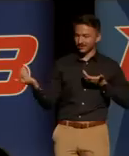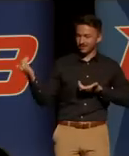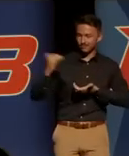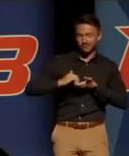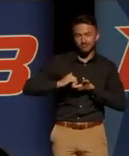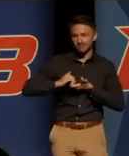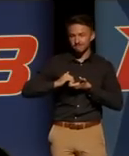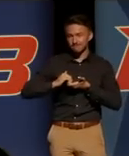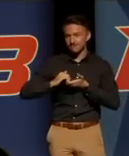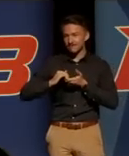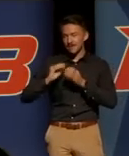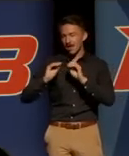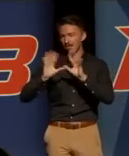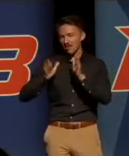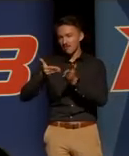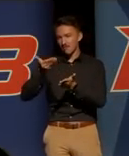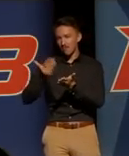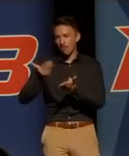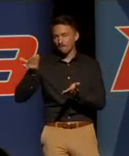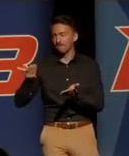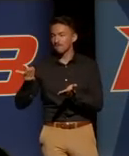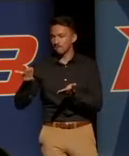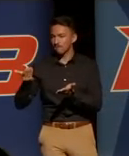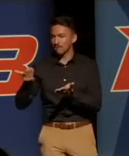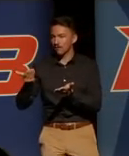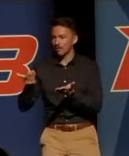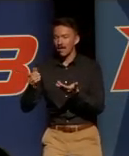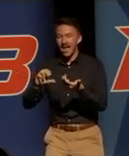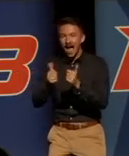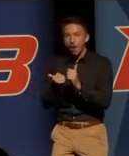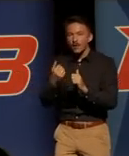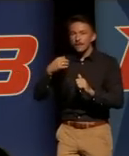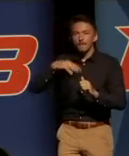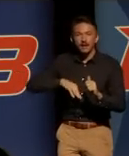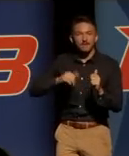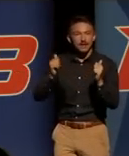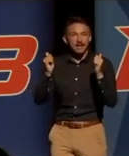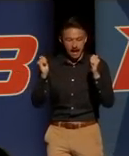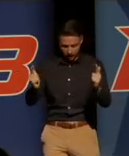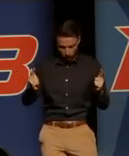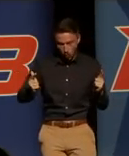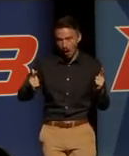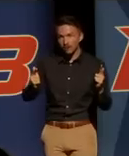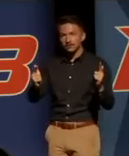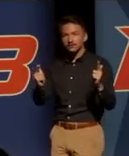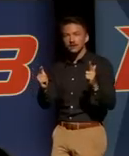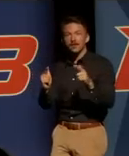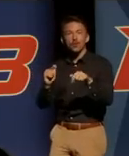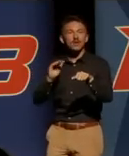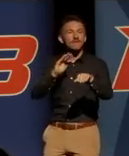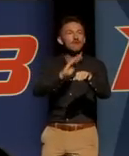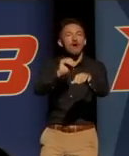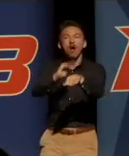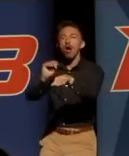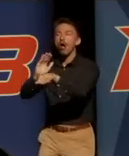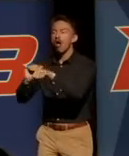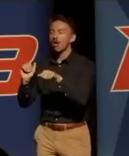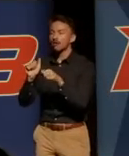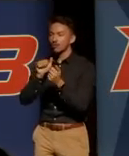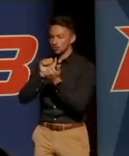fundamentally benefiting the people who have called, addressing both mental and physical